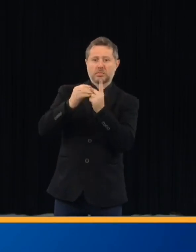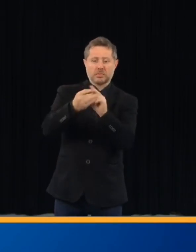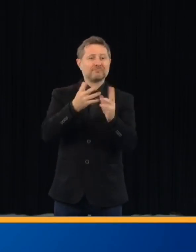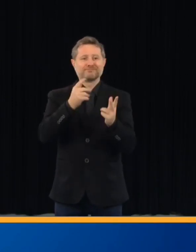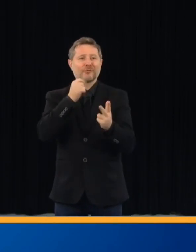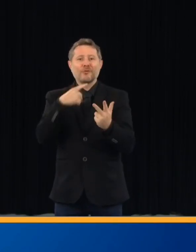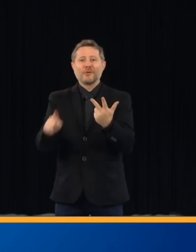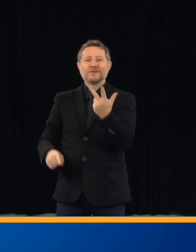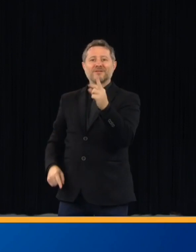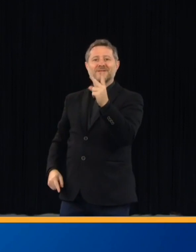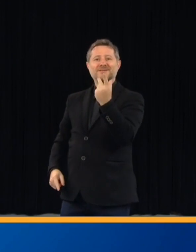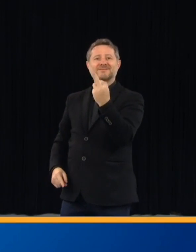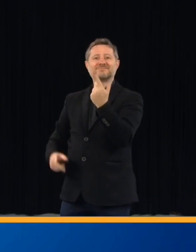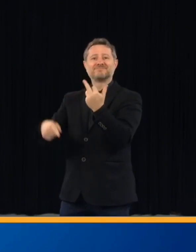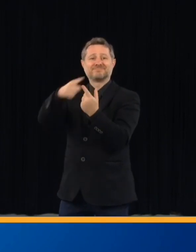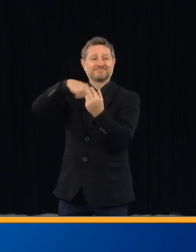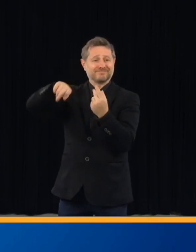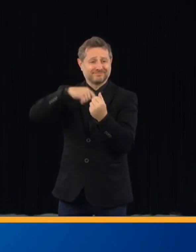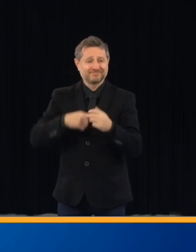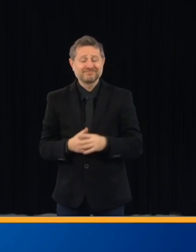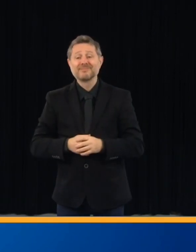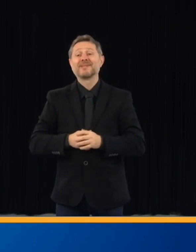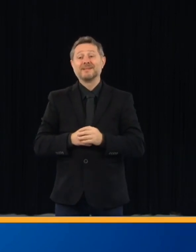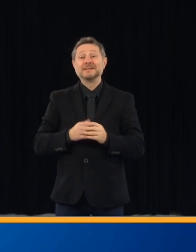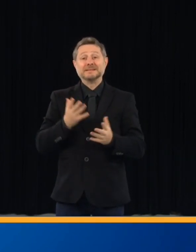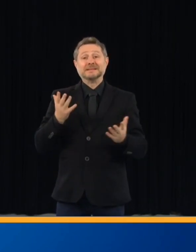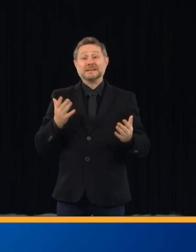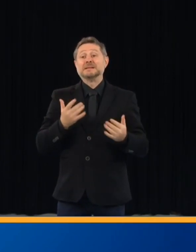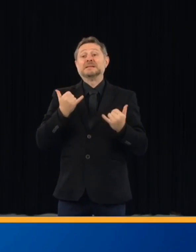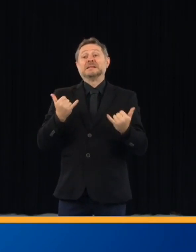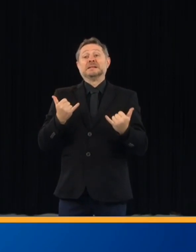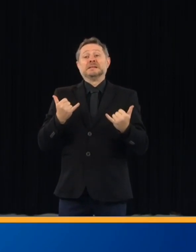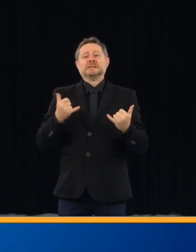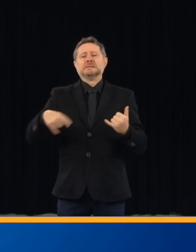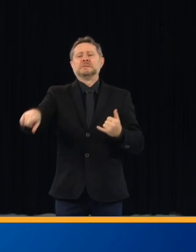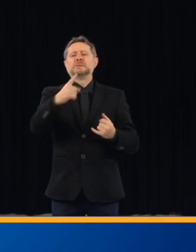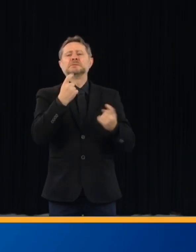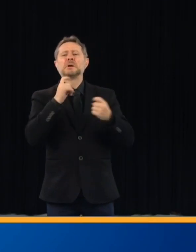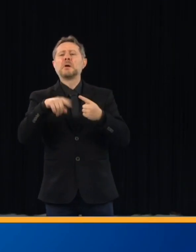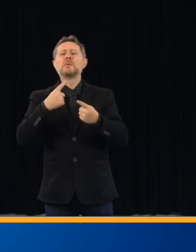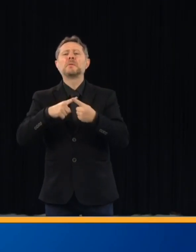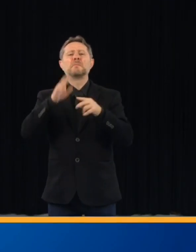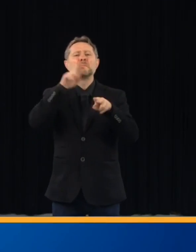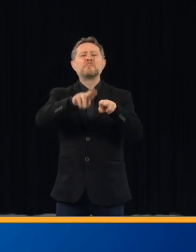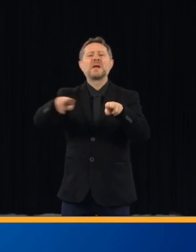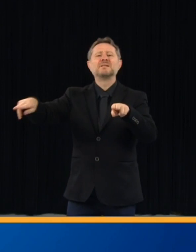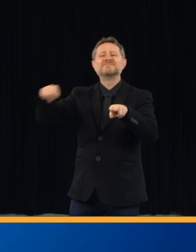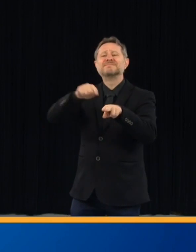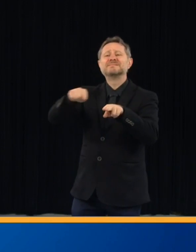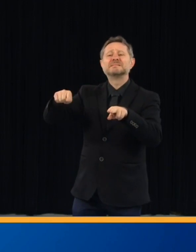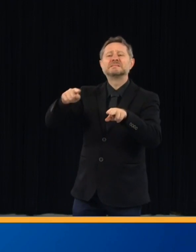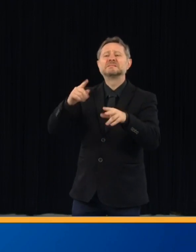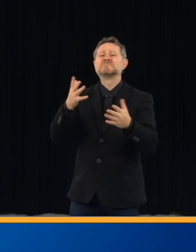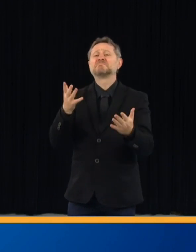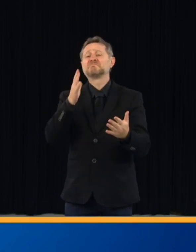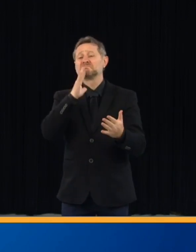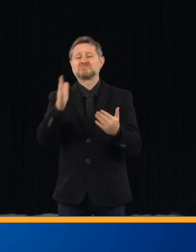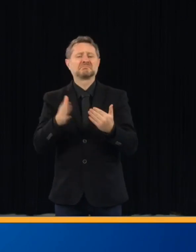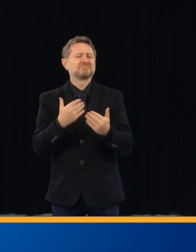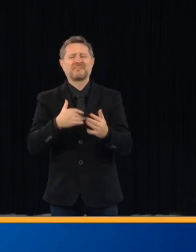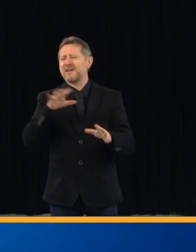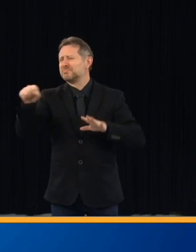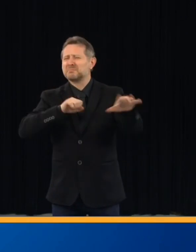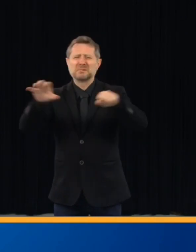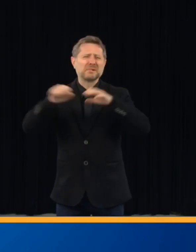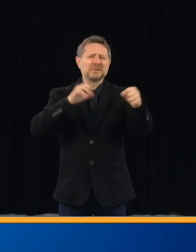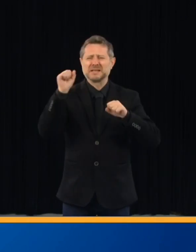can actually get care. In terms of beds, those are the easiest to find,